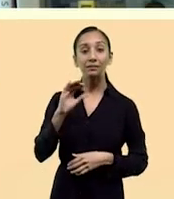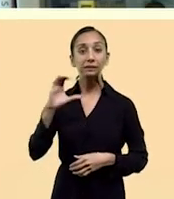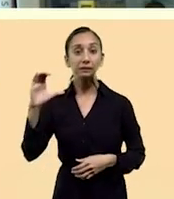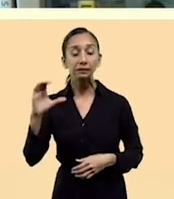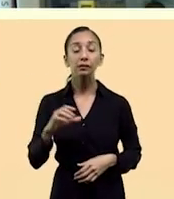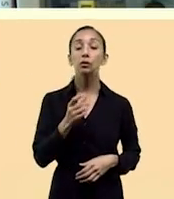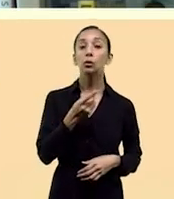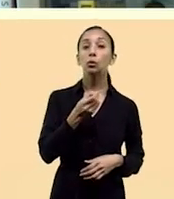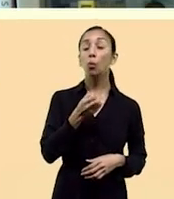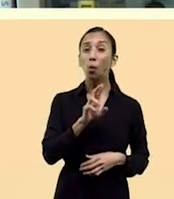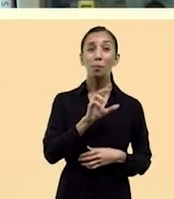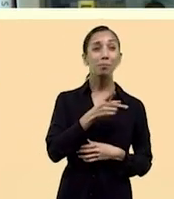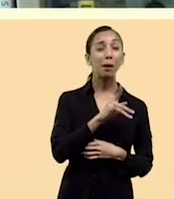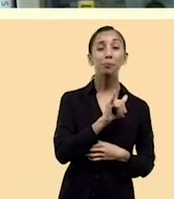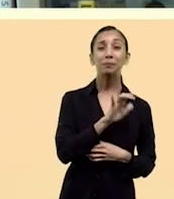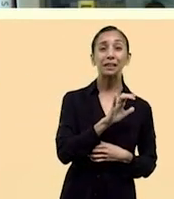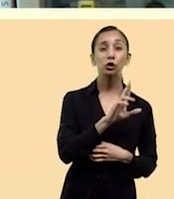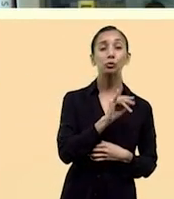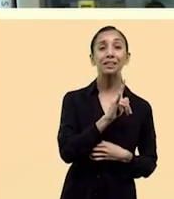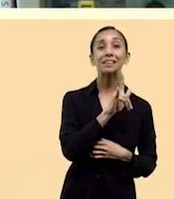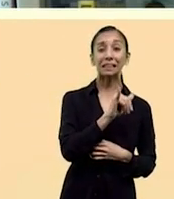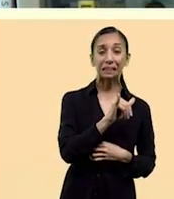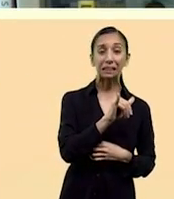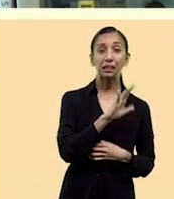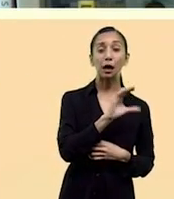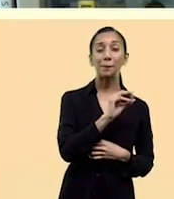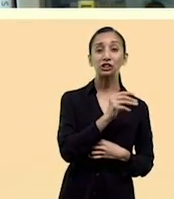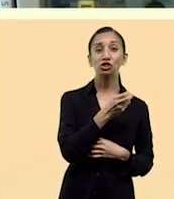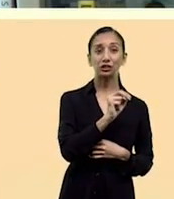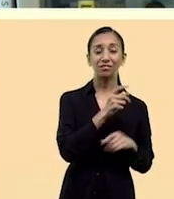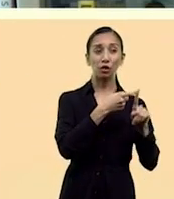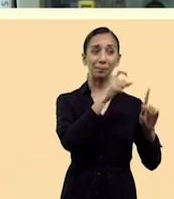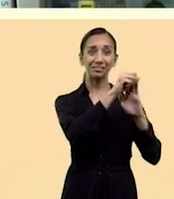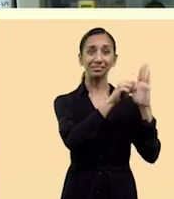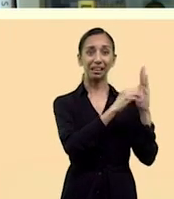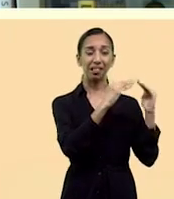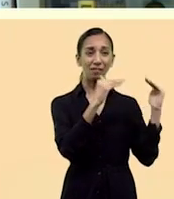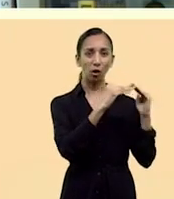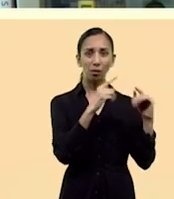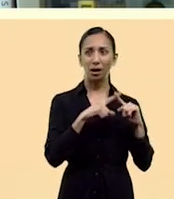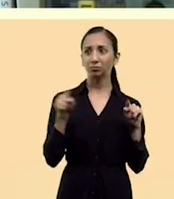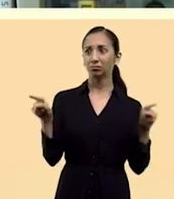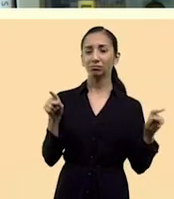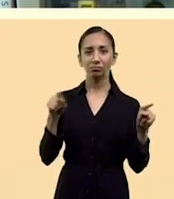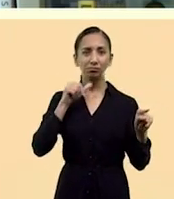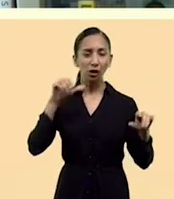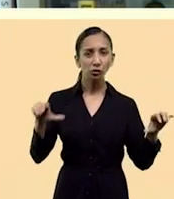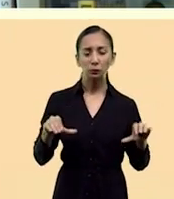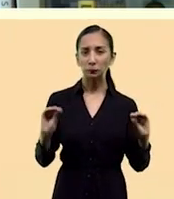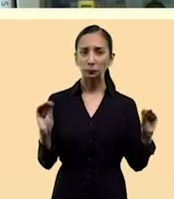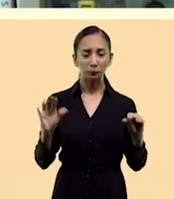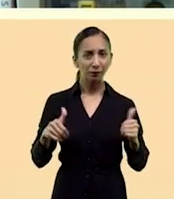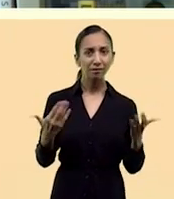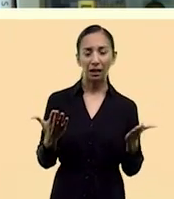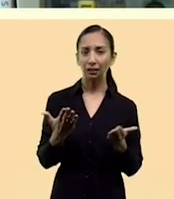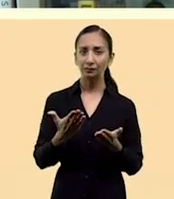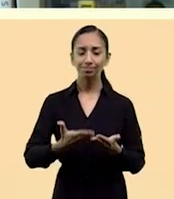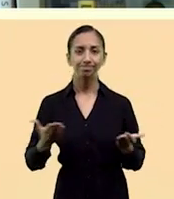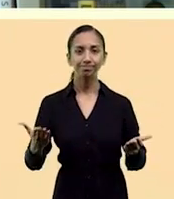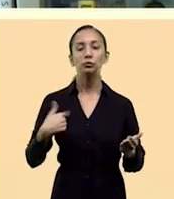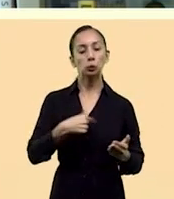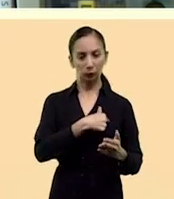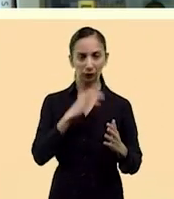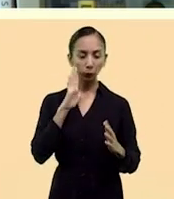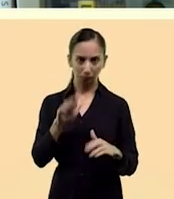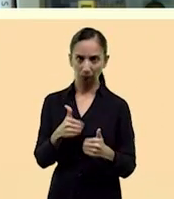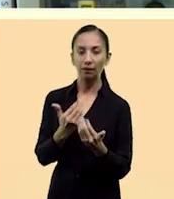level, or the Public Utility Commission at the state level, to address this challenge. But in the absence of action by others, we'll address the issue